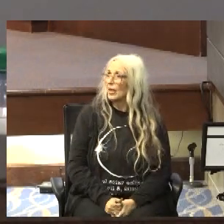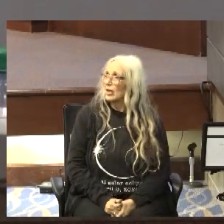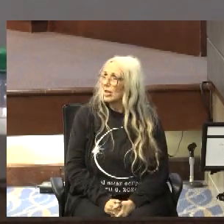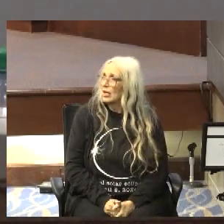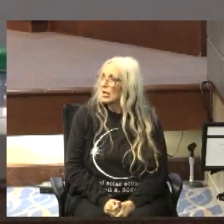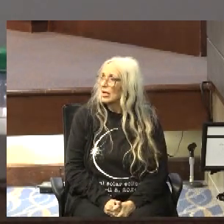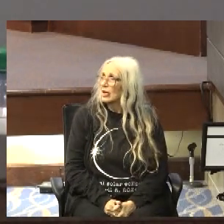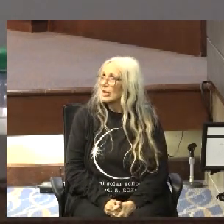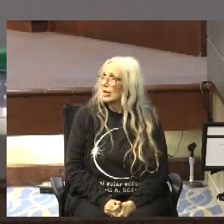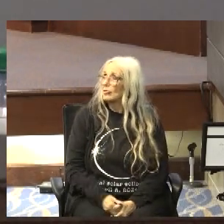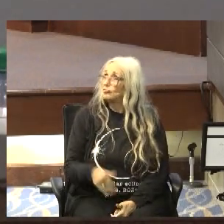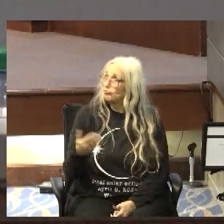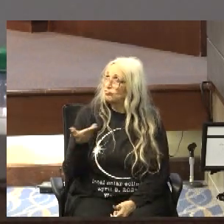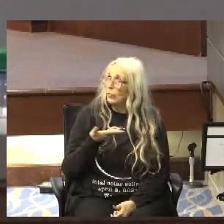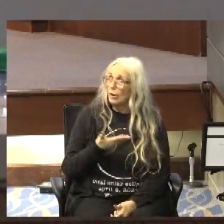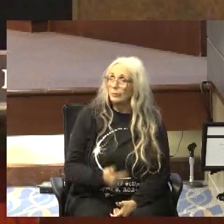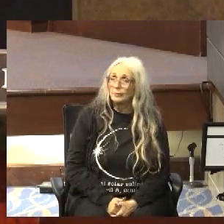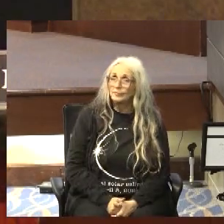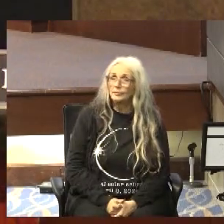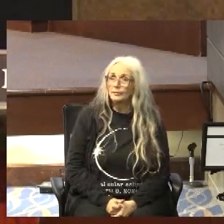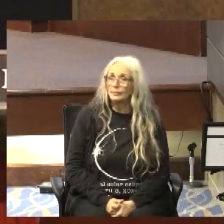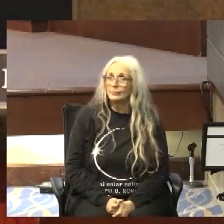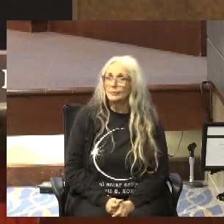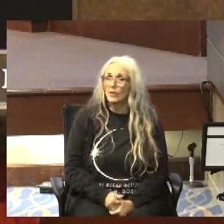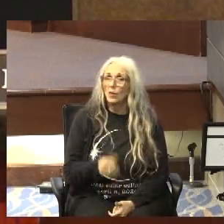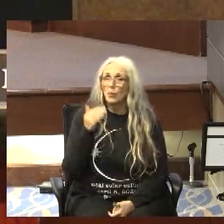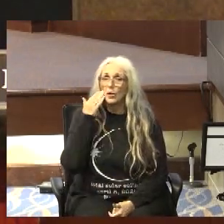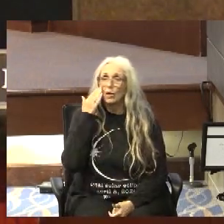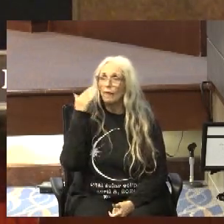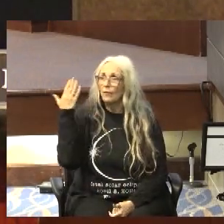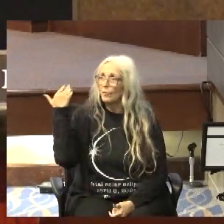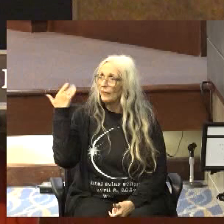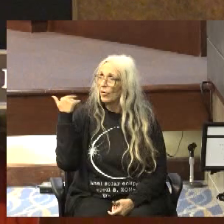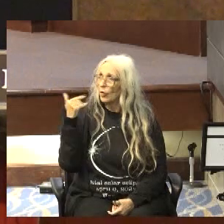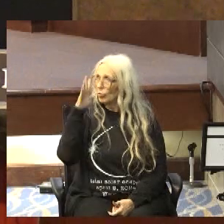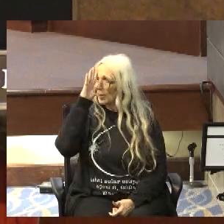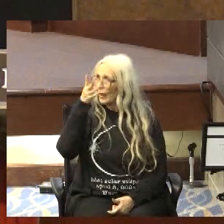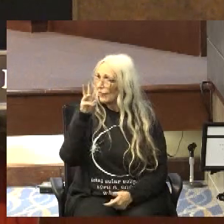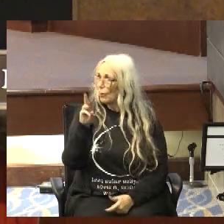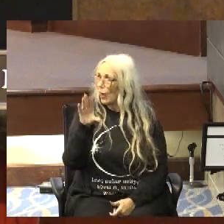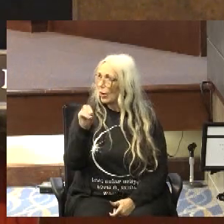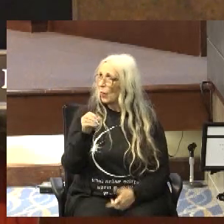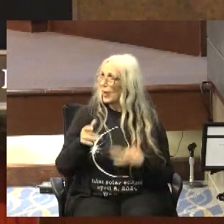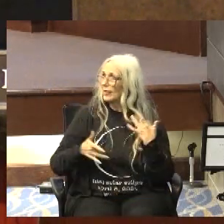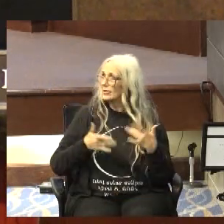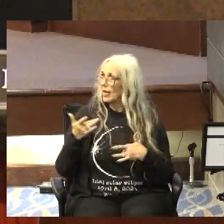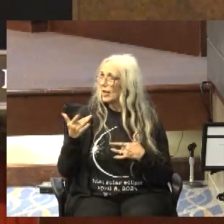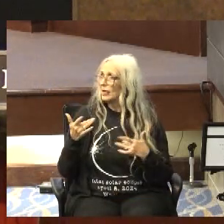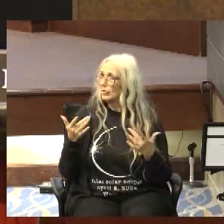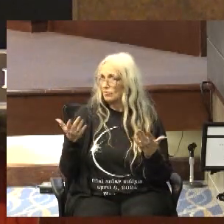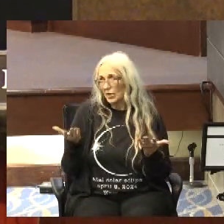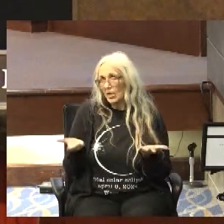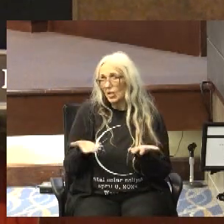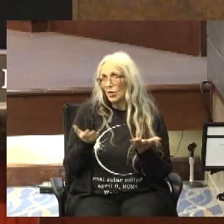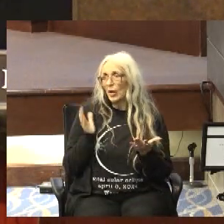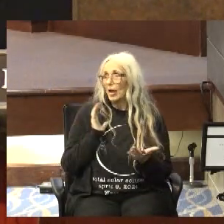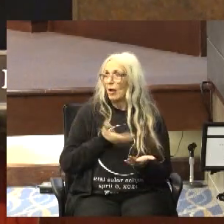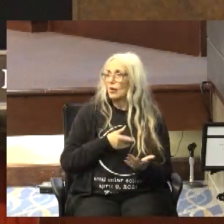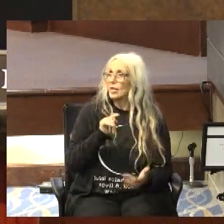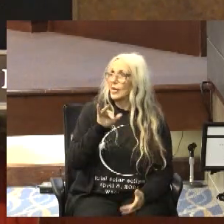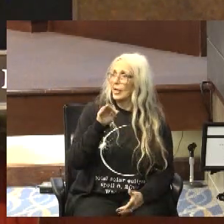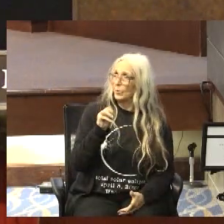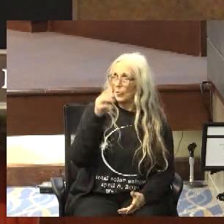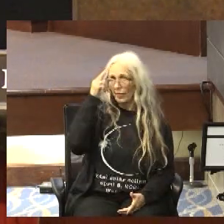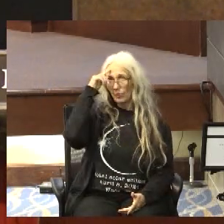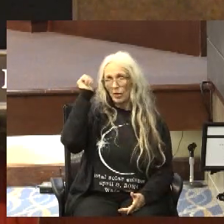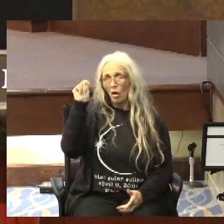welcome aboard. We know you from your previous job at Creative Waco and are so excited for you to be on this team. I think that all of us have